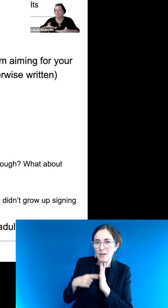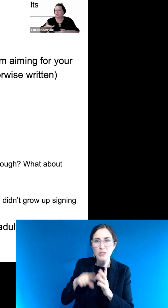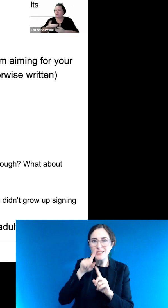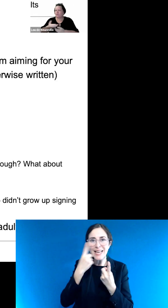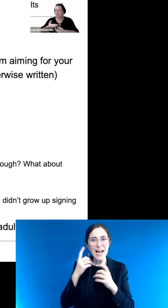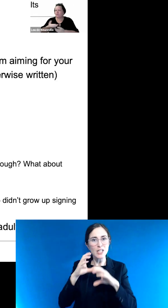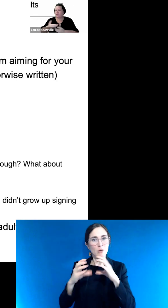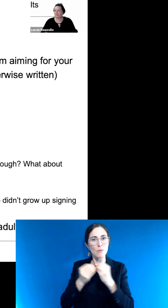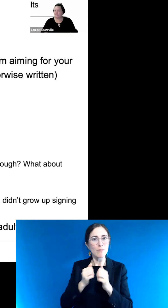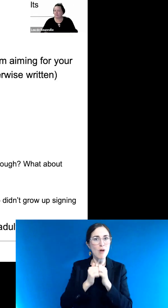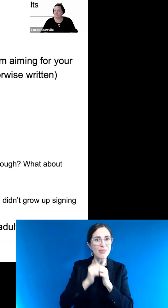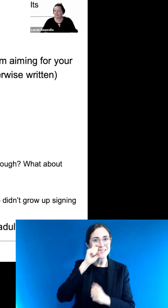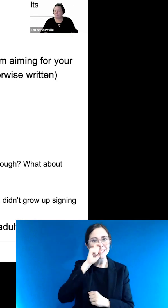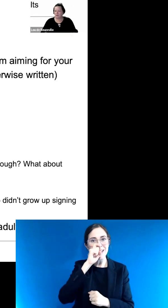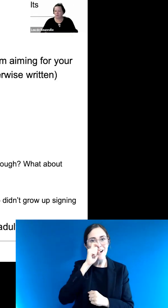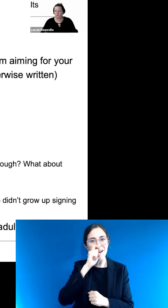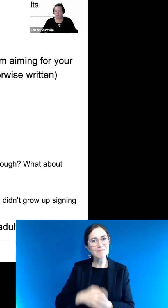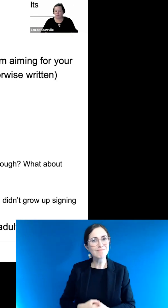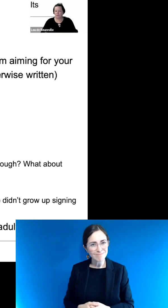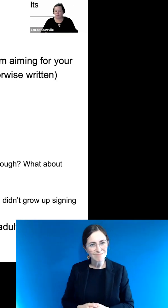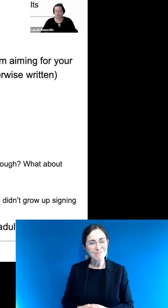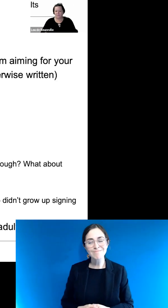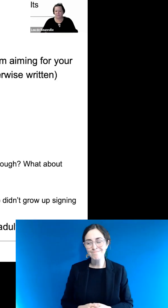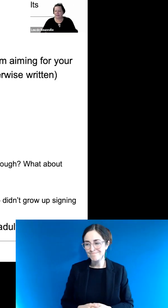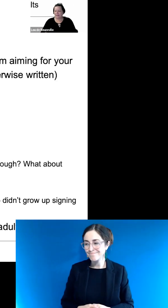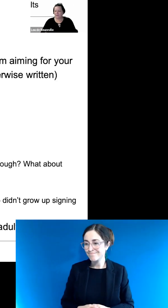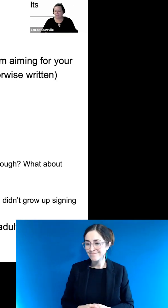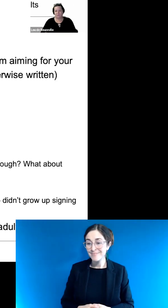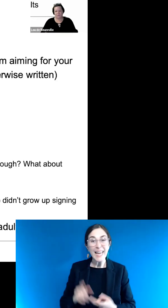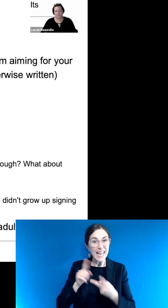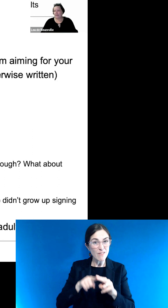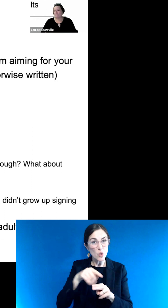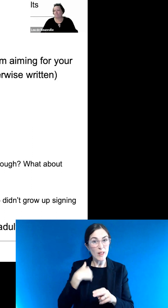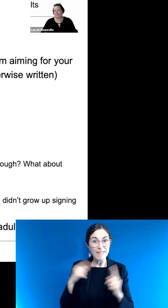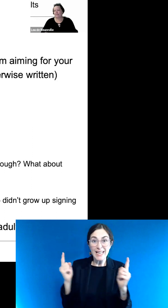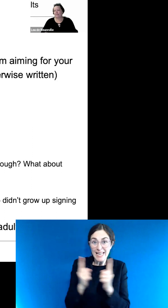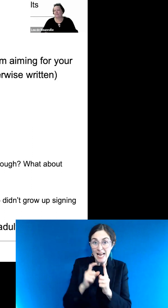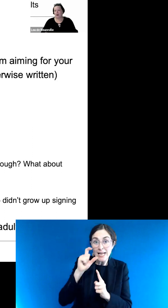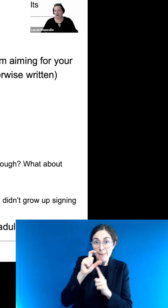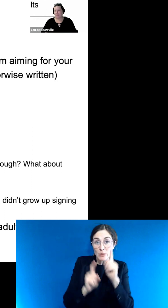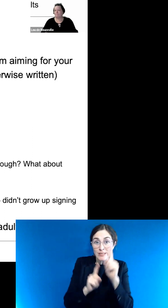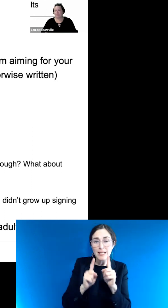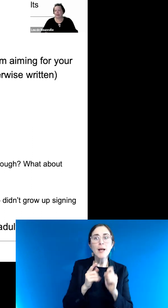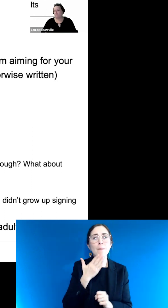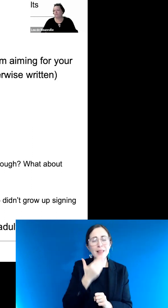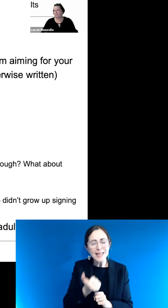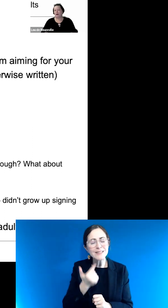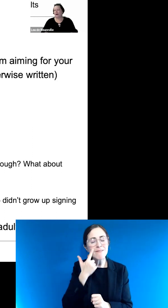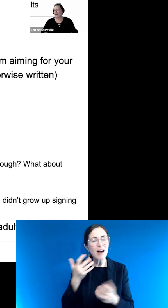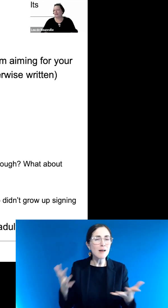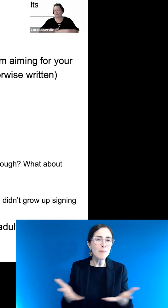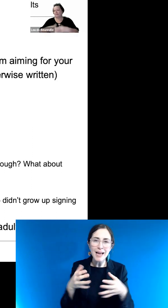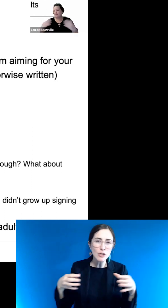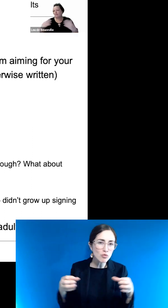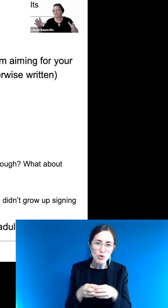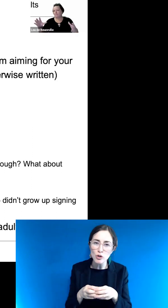able to do those things. So, you know, whatever state you're in, if you're near a capital city, find playgroups,